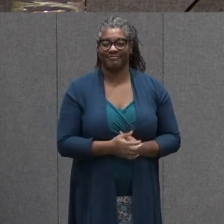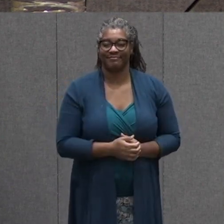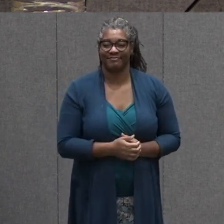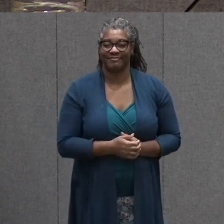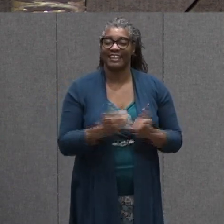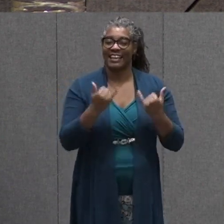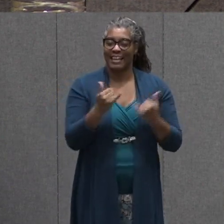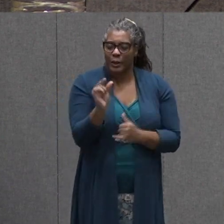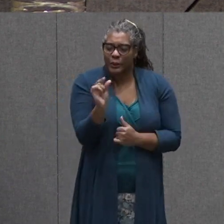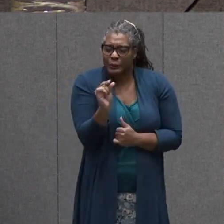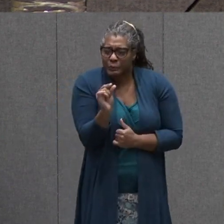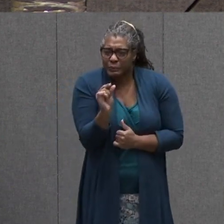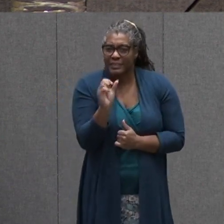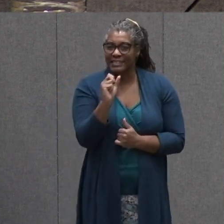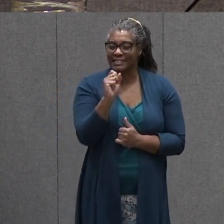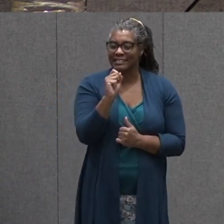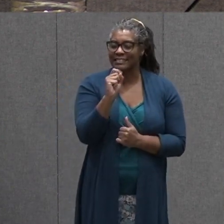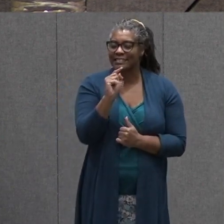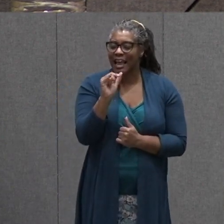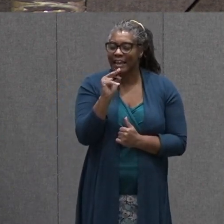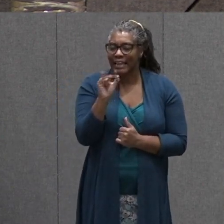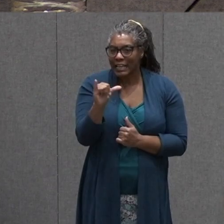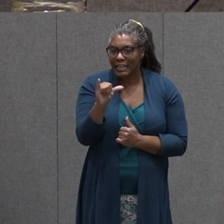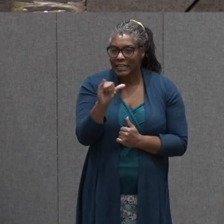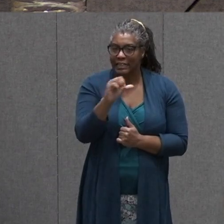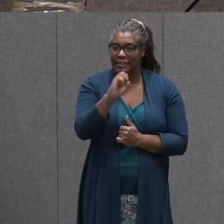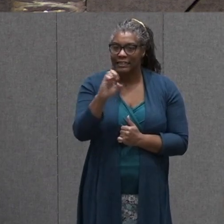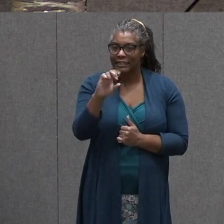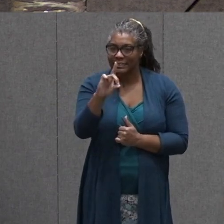It's a tricky one. I wanted to challenge you for sure.